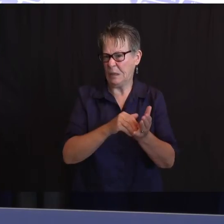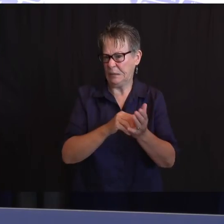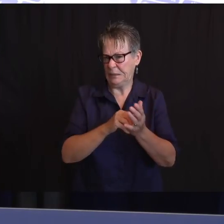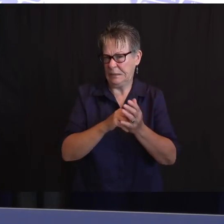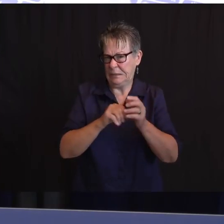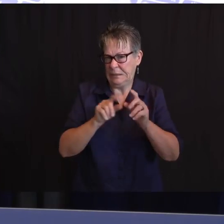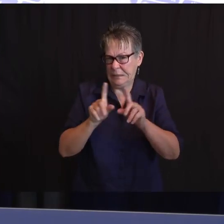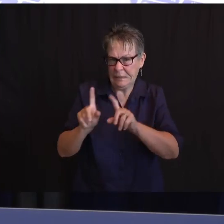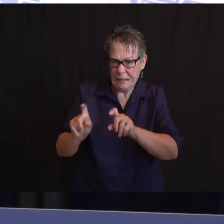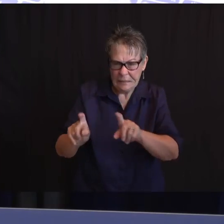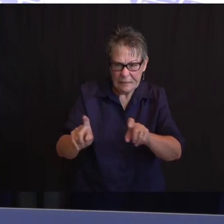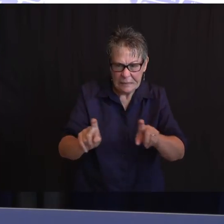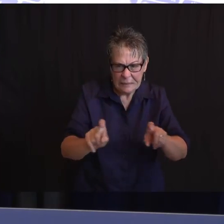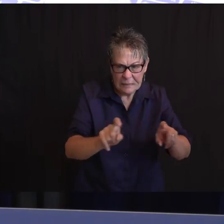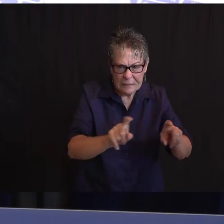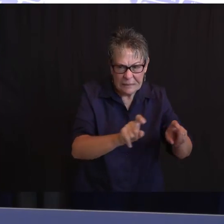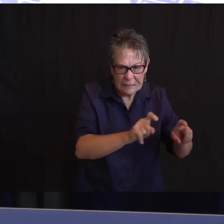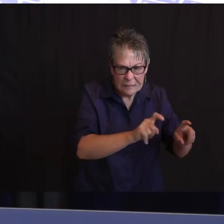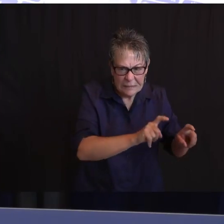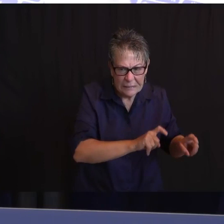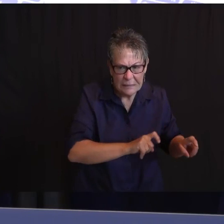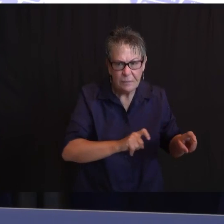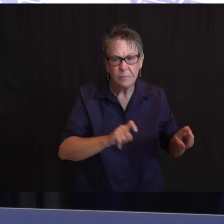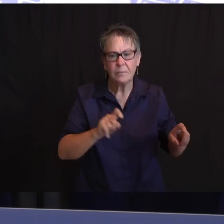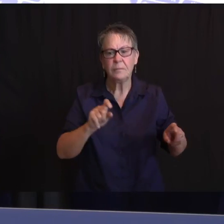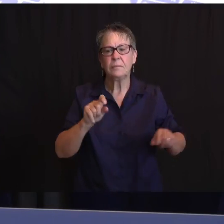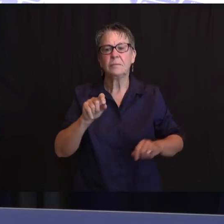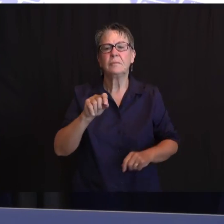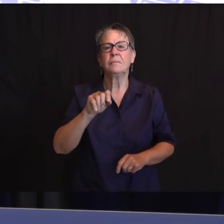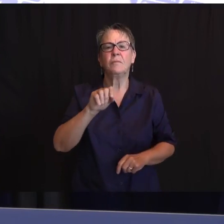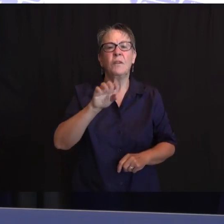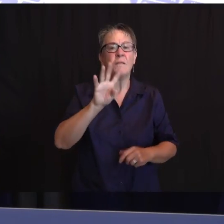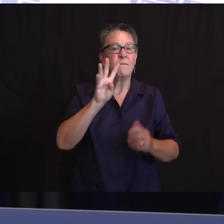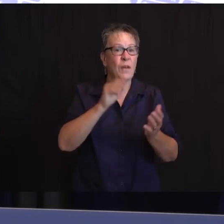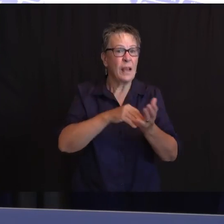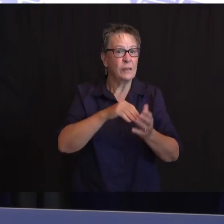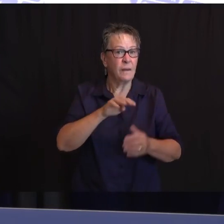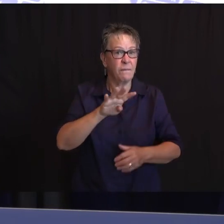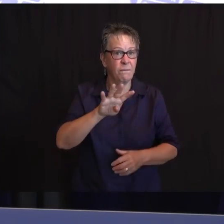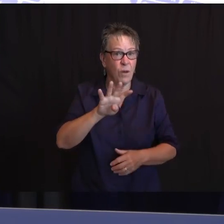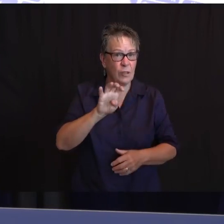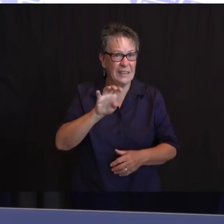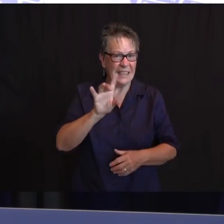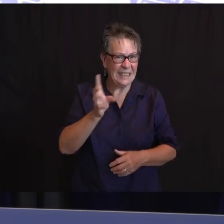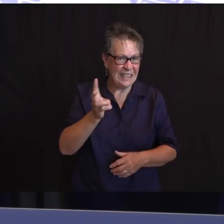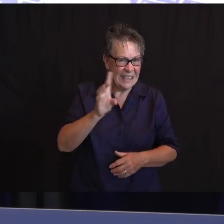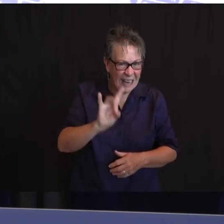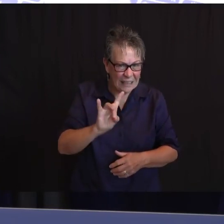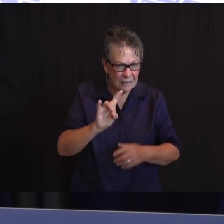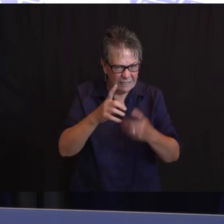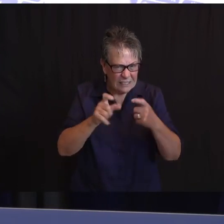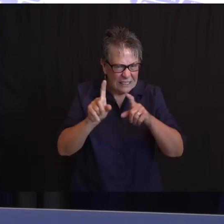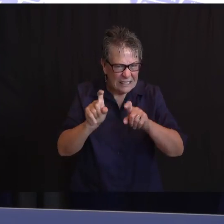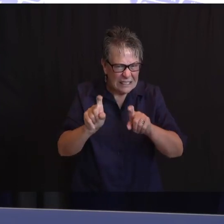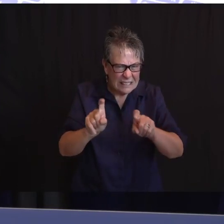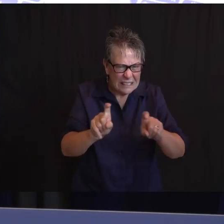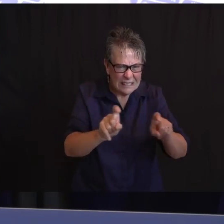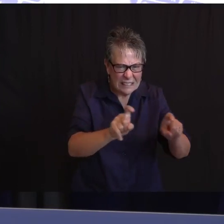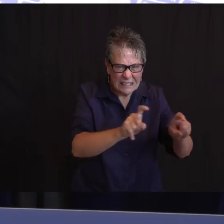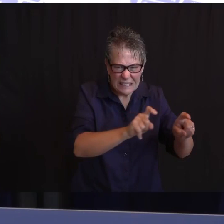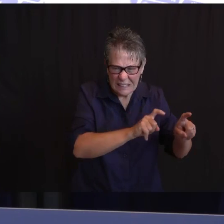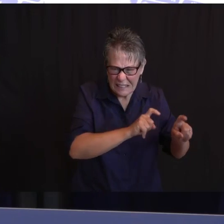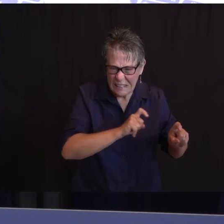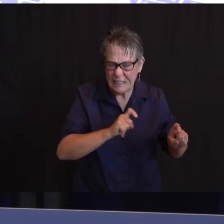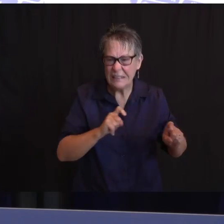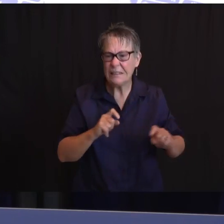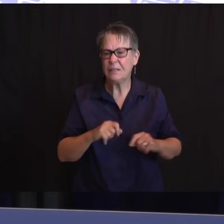4,168 individual tests, 32 returned positive. Our federally qualified health centers have